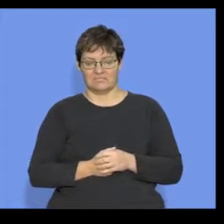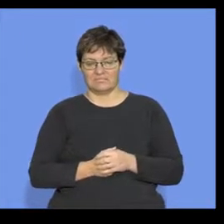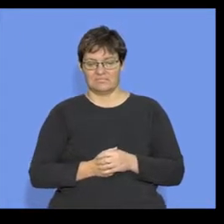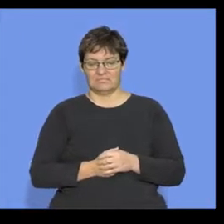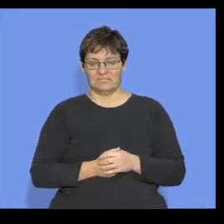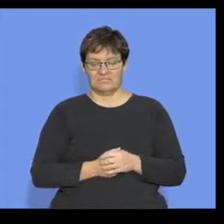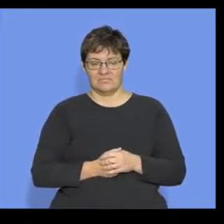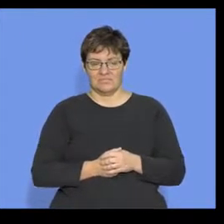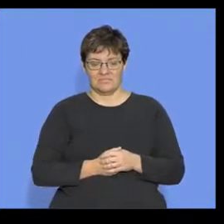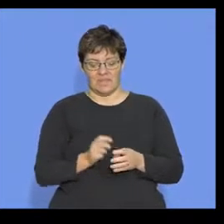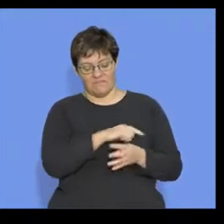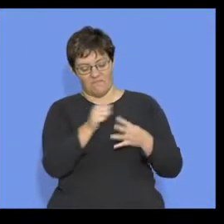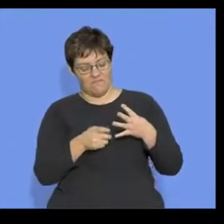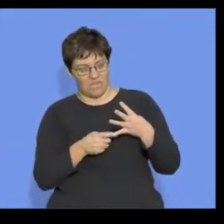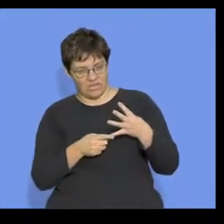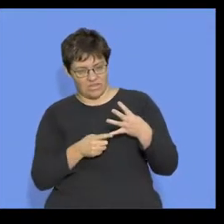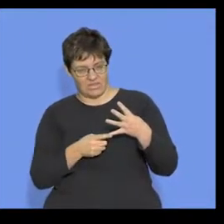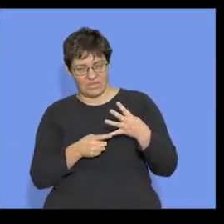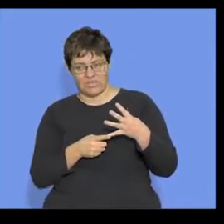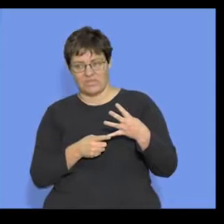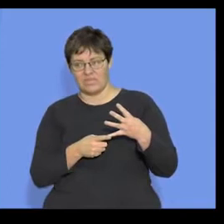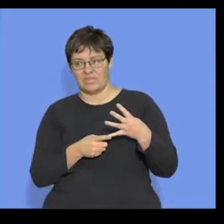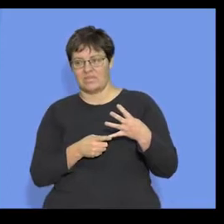So if 8 is in the fourth place,